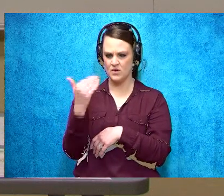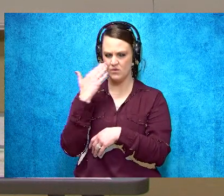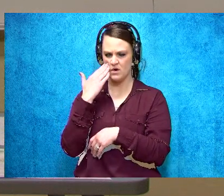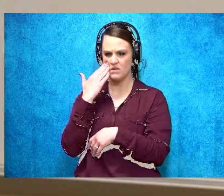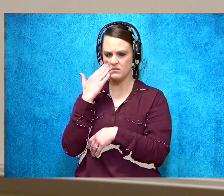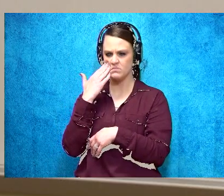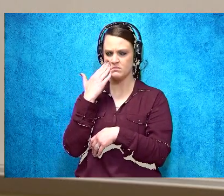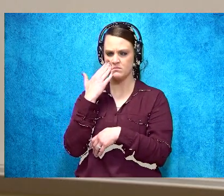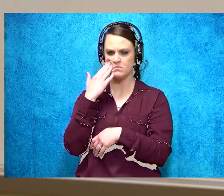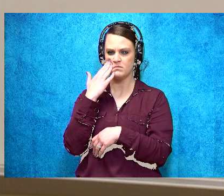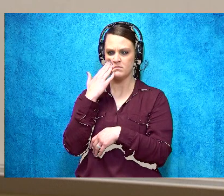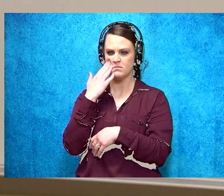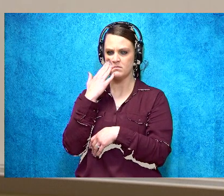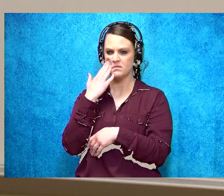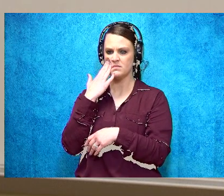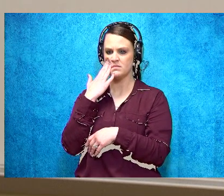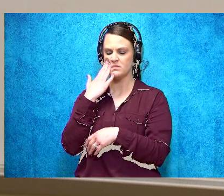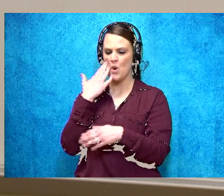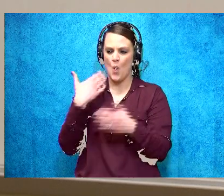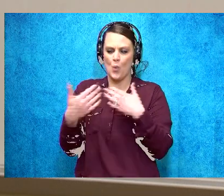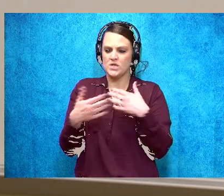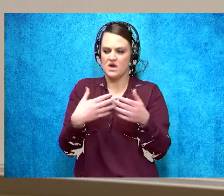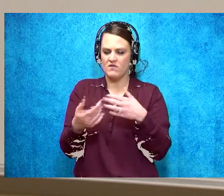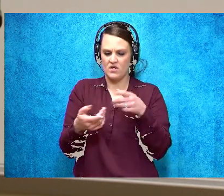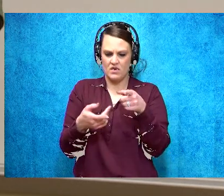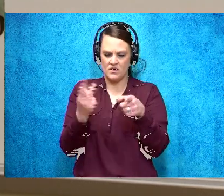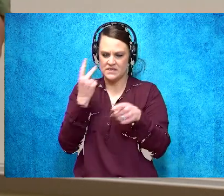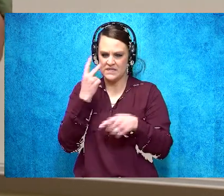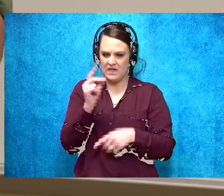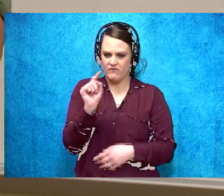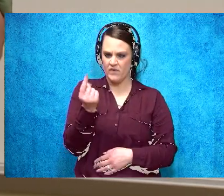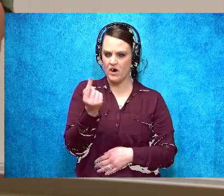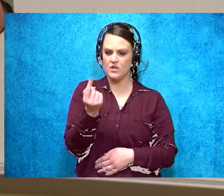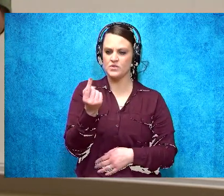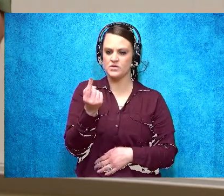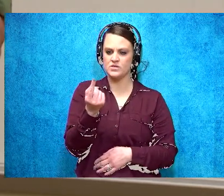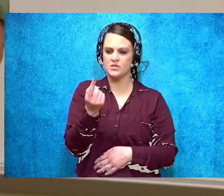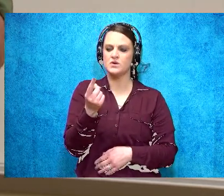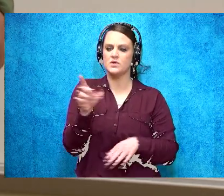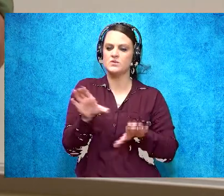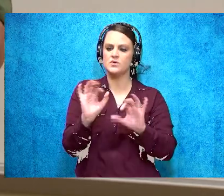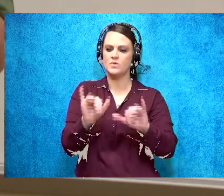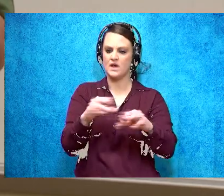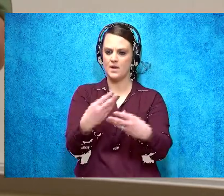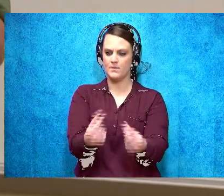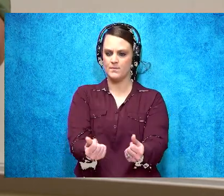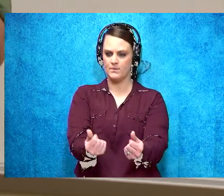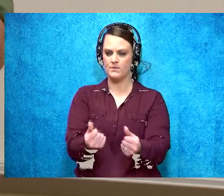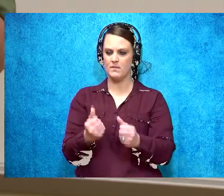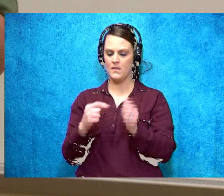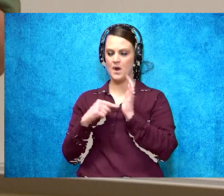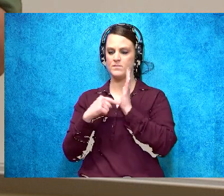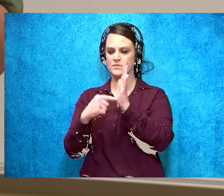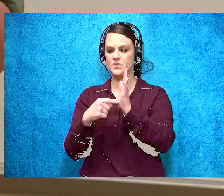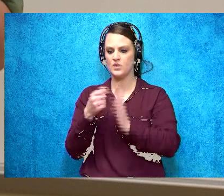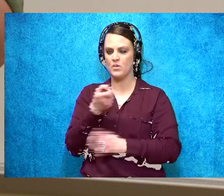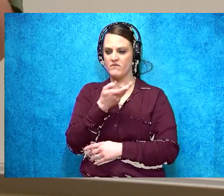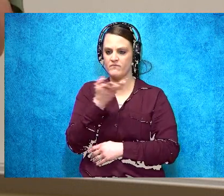are whichever one comes first in the equation. And I'm going to show you a couple of